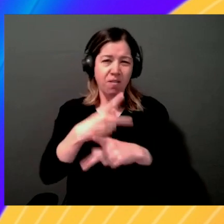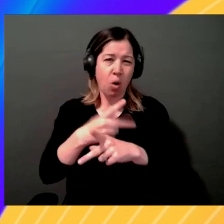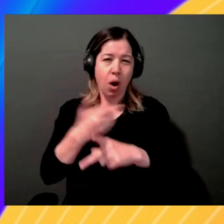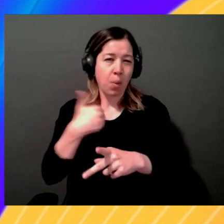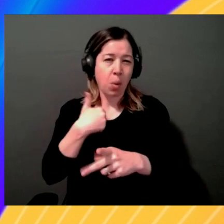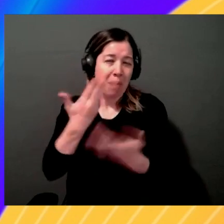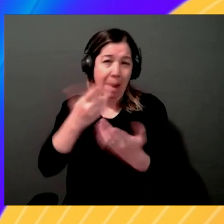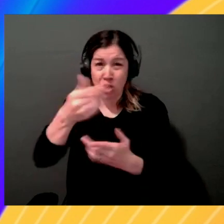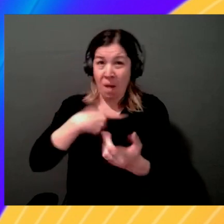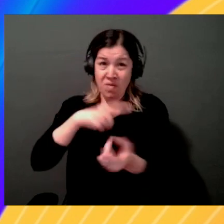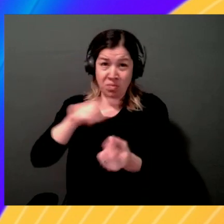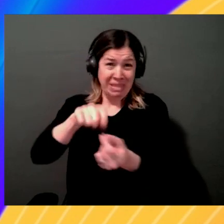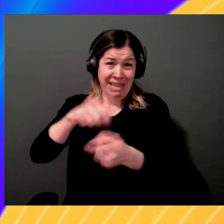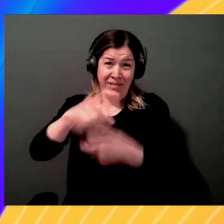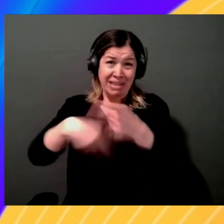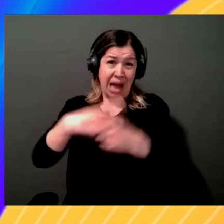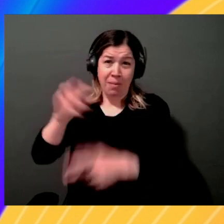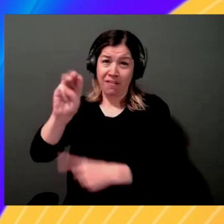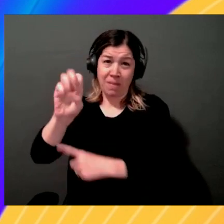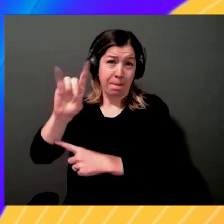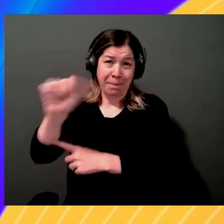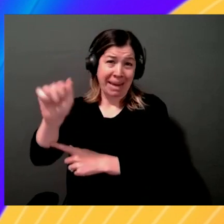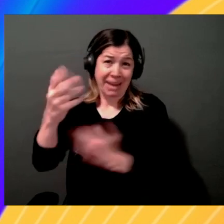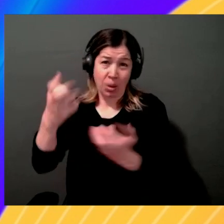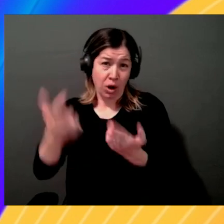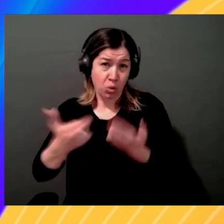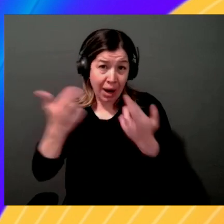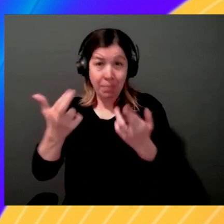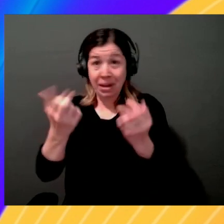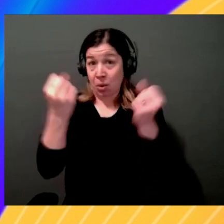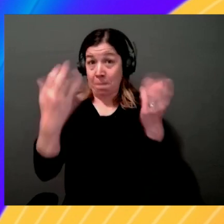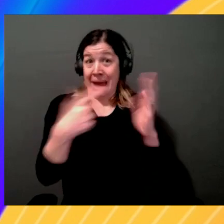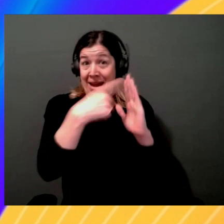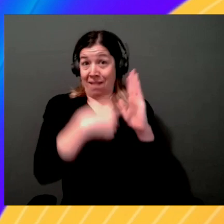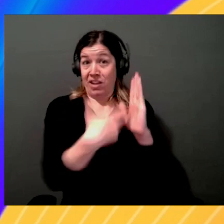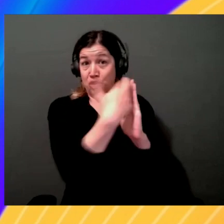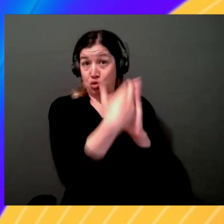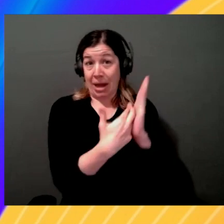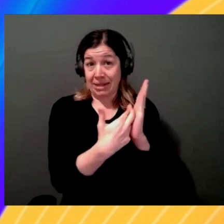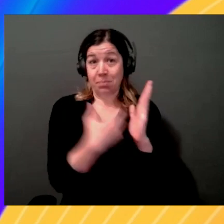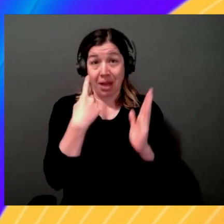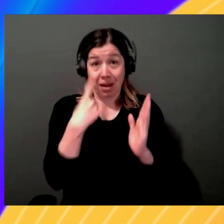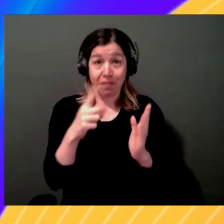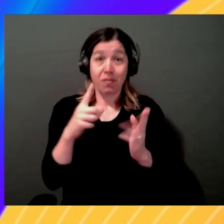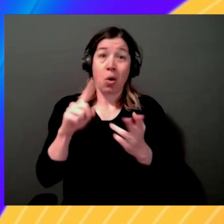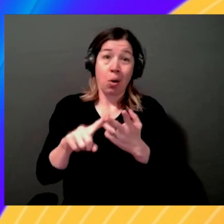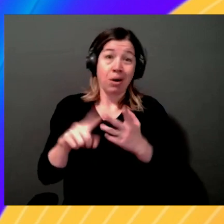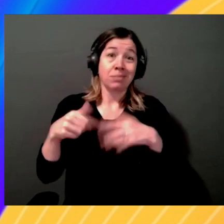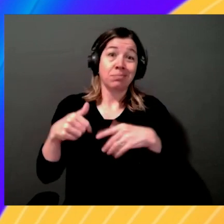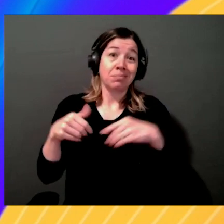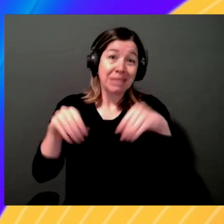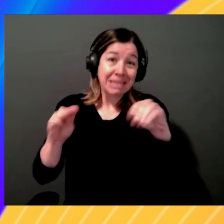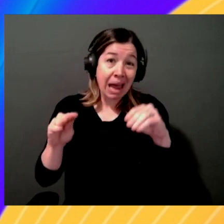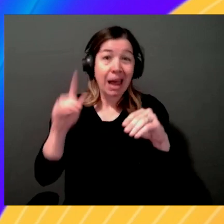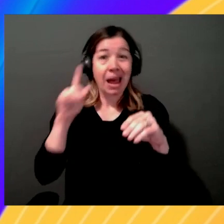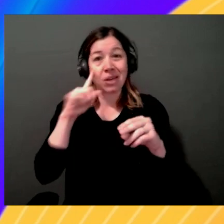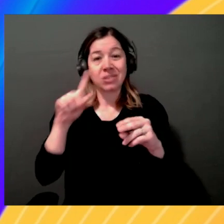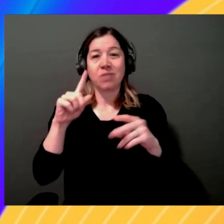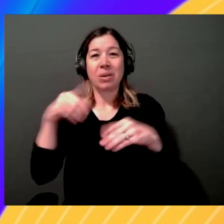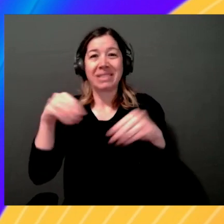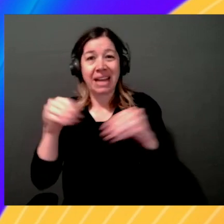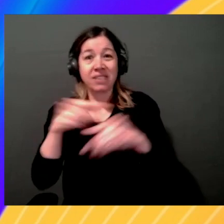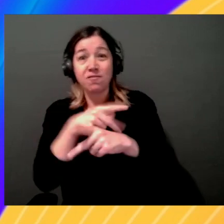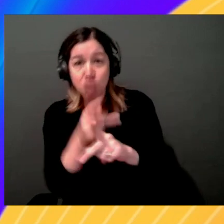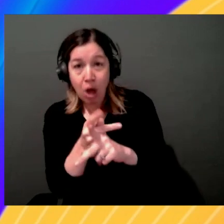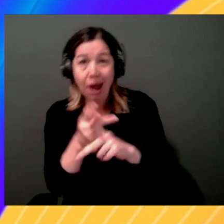of the specific recipes are for video or for sales of products. But for